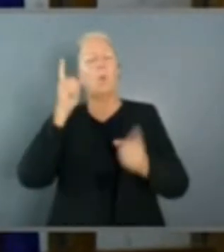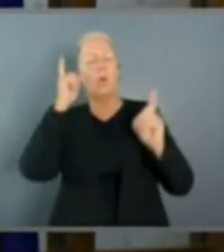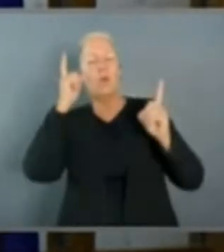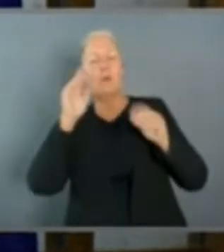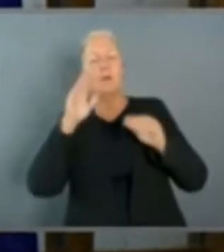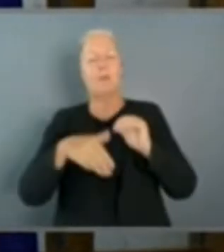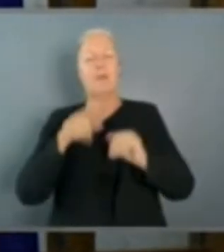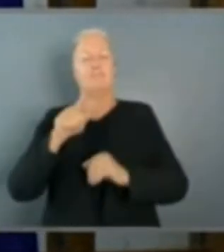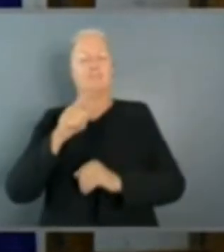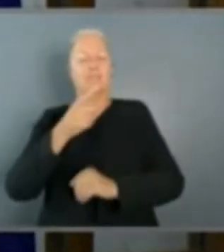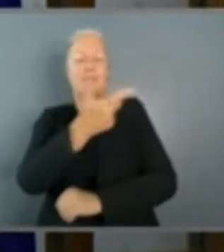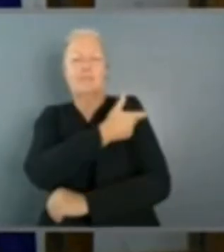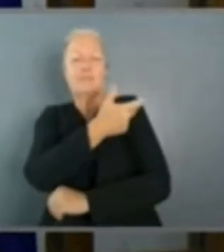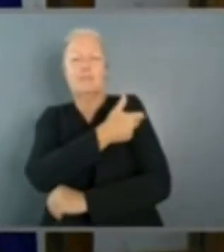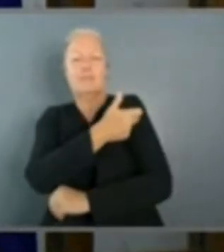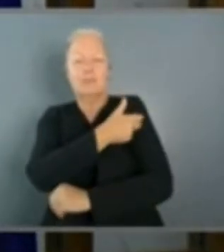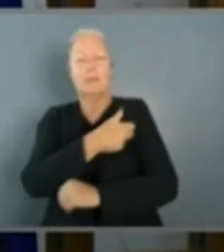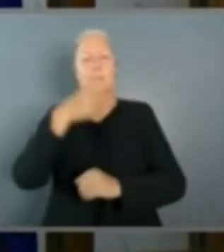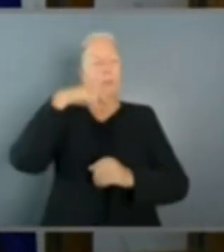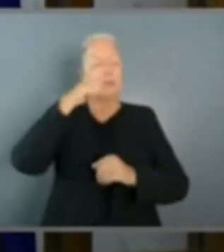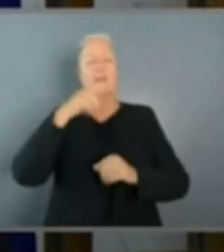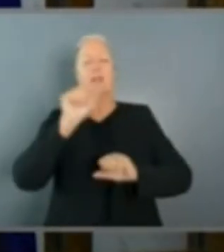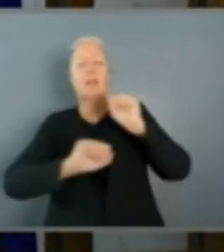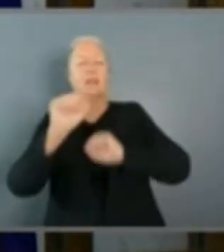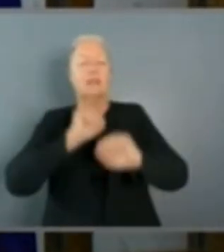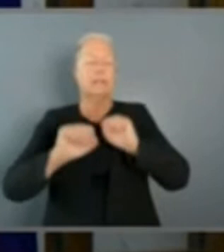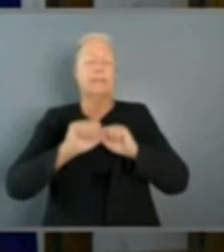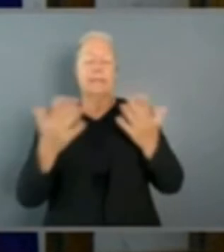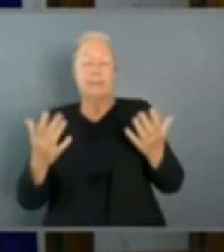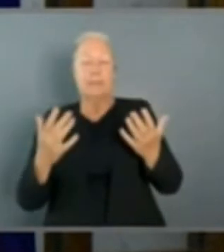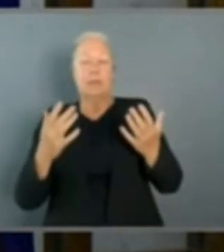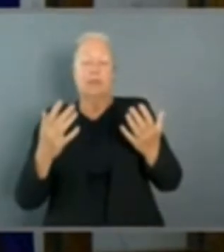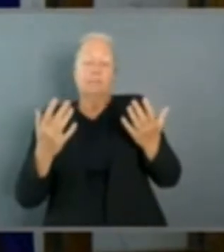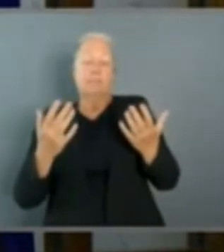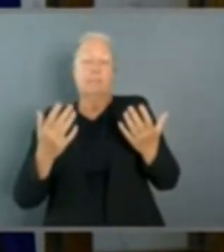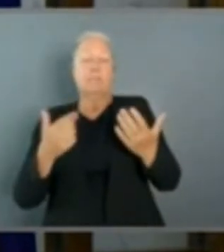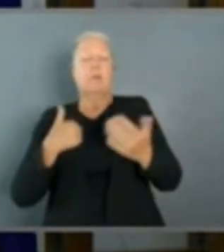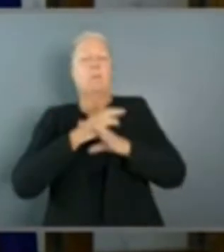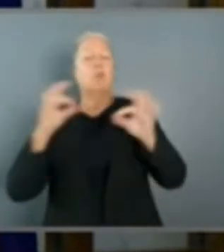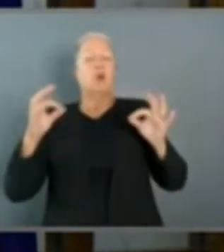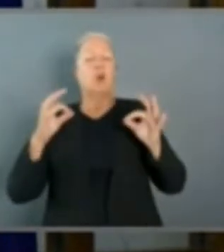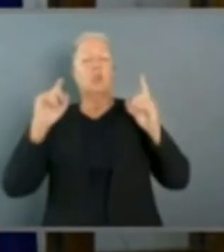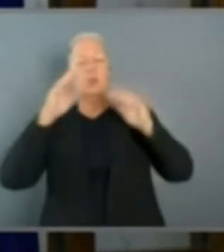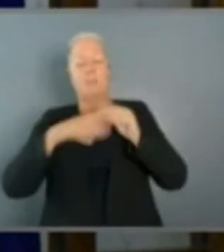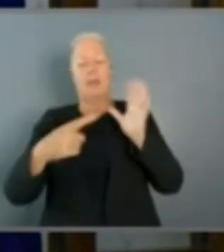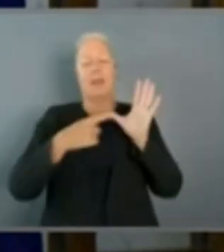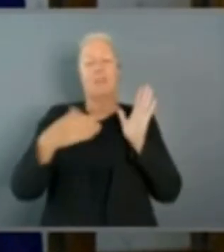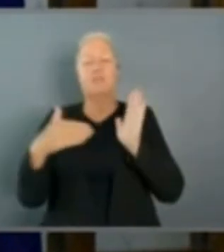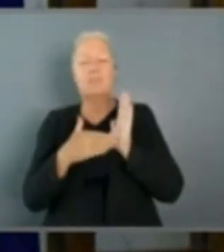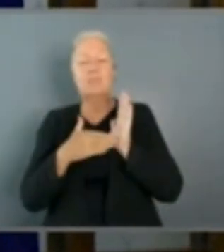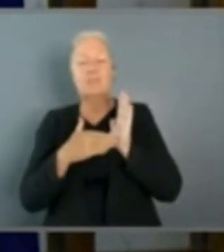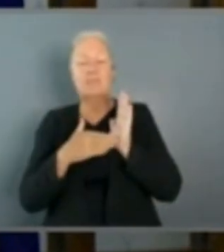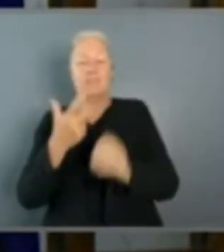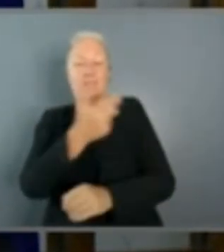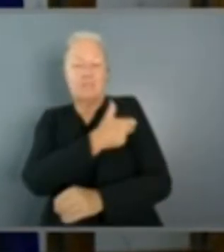as I said very strongly yesterday, and I'm not alone in saying this, I have no concern about the AstraZeneca and specifically the